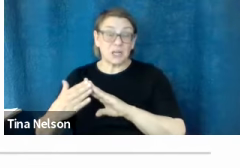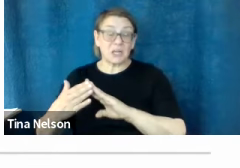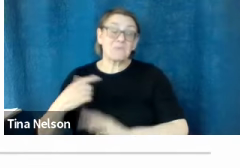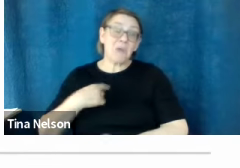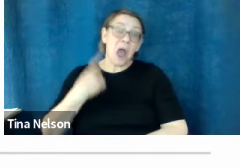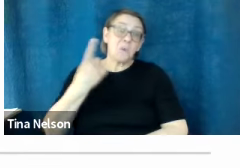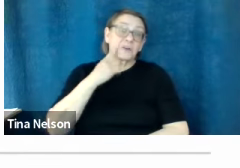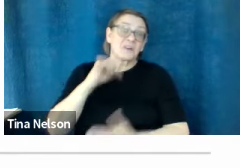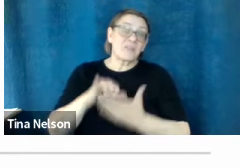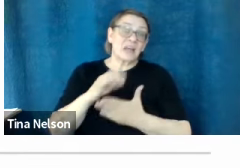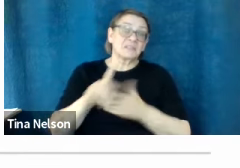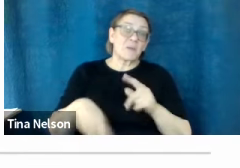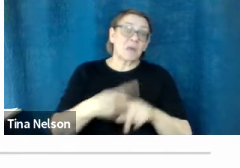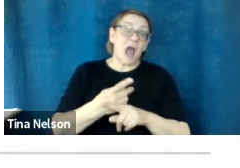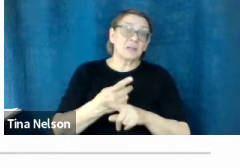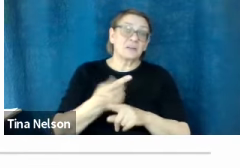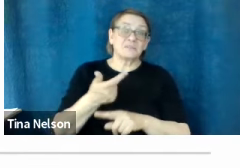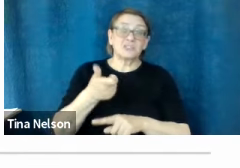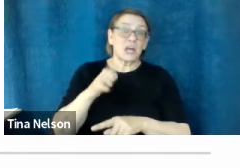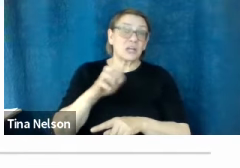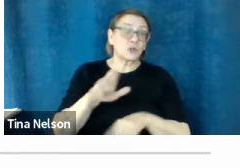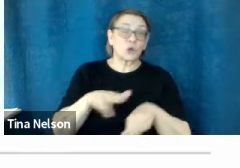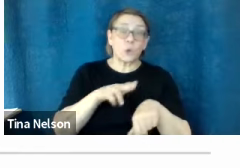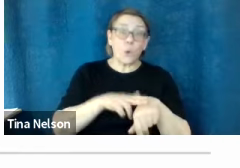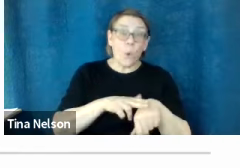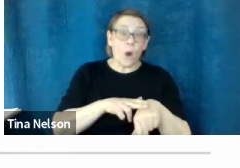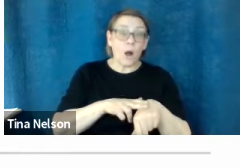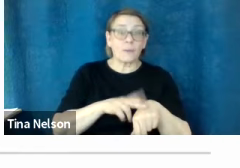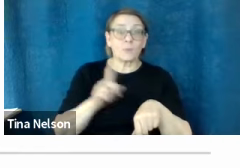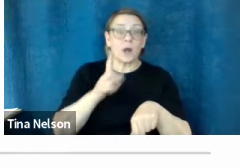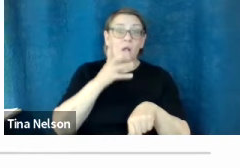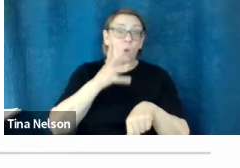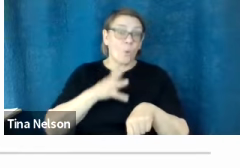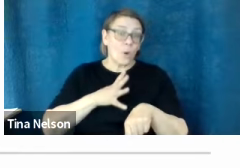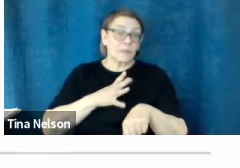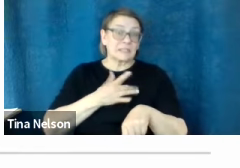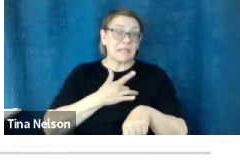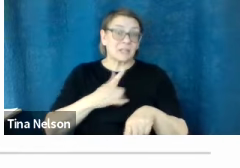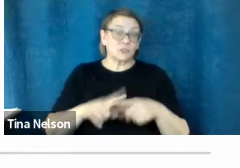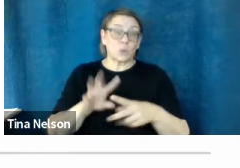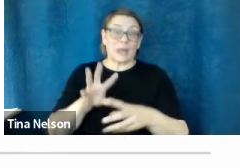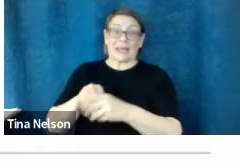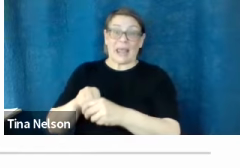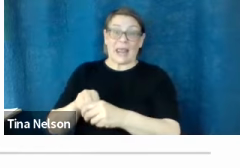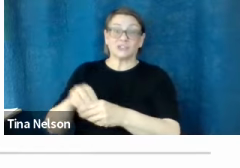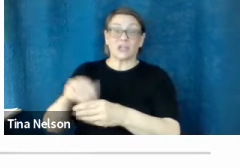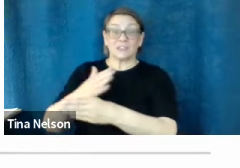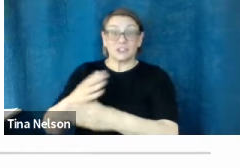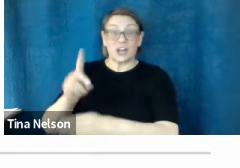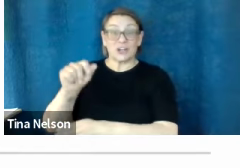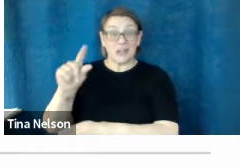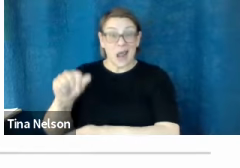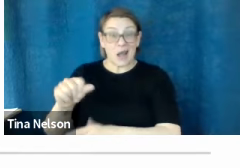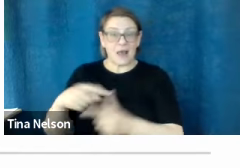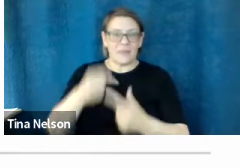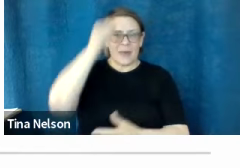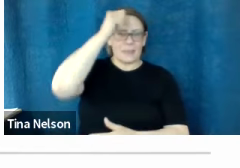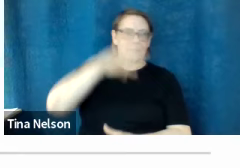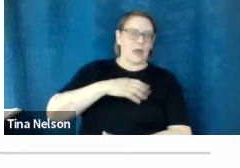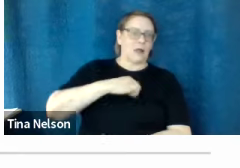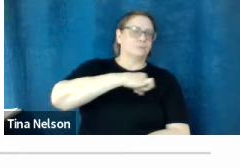reflective of some sort of gendered norm where female, uh, mindset has a tendency to want to engage and share data as opposed to the male